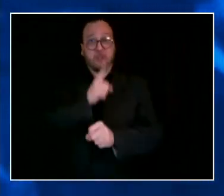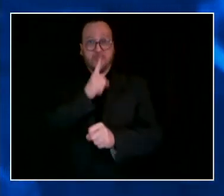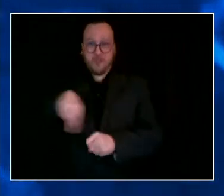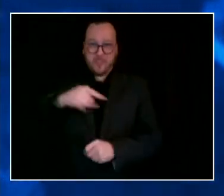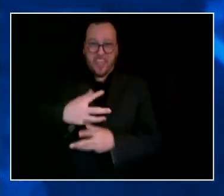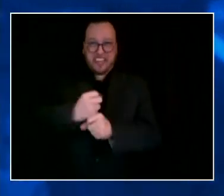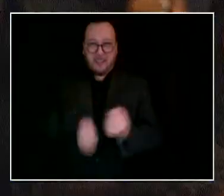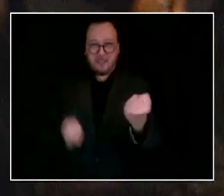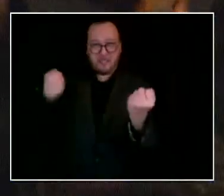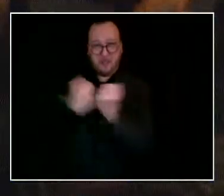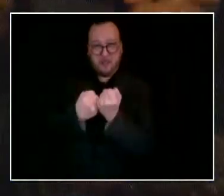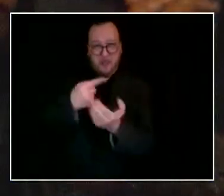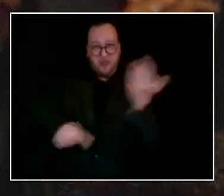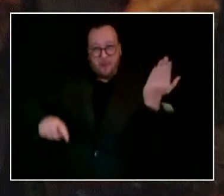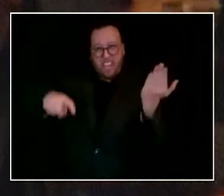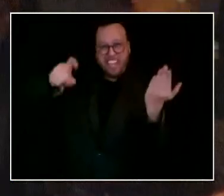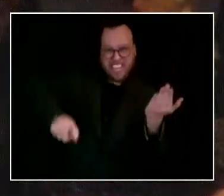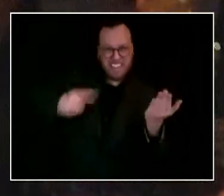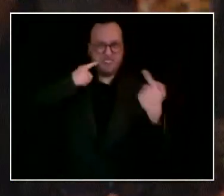need to thrive.